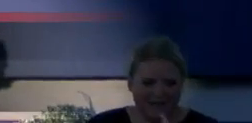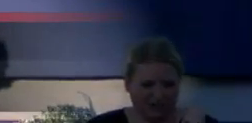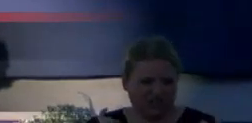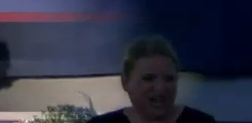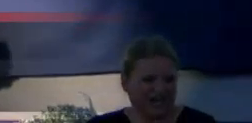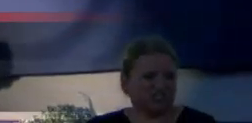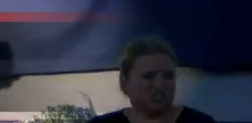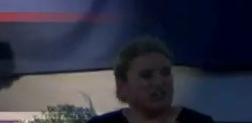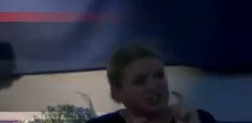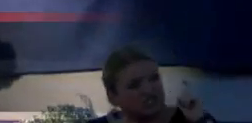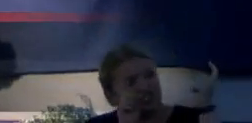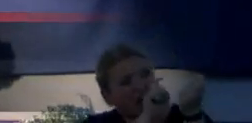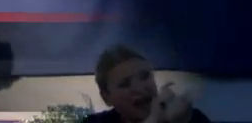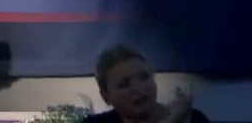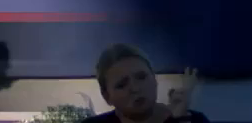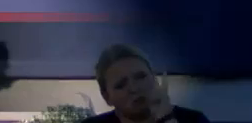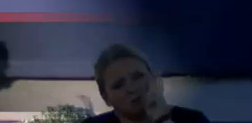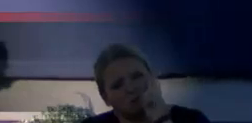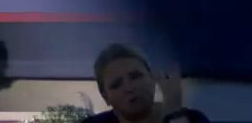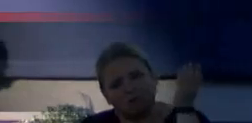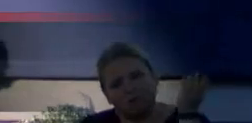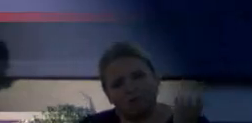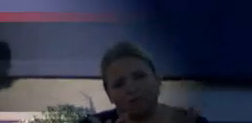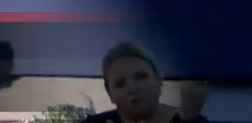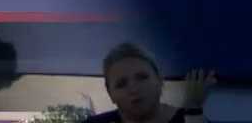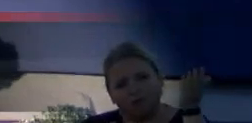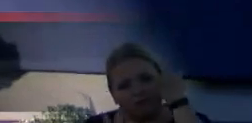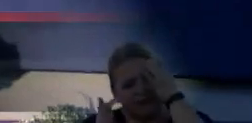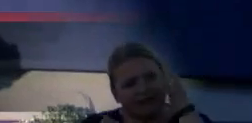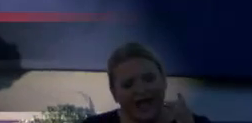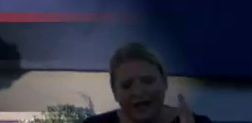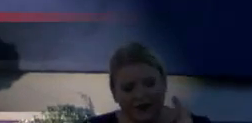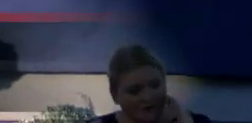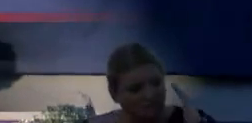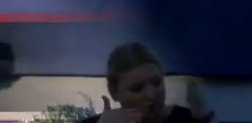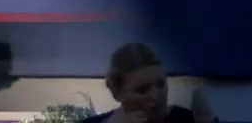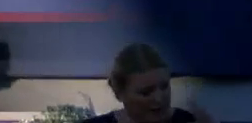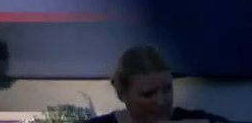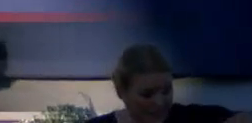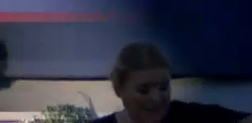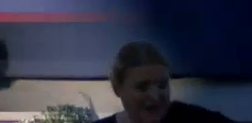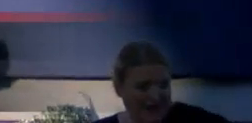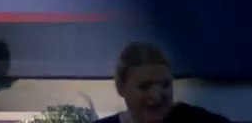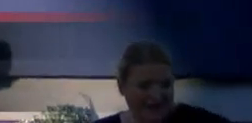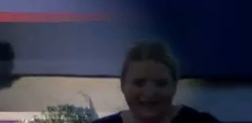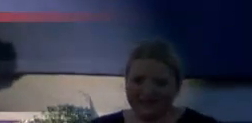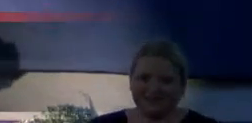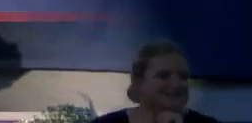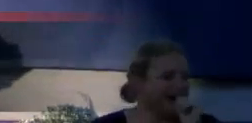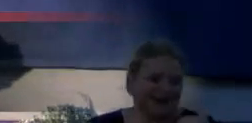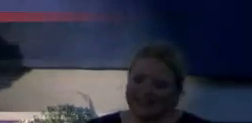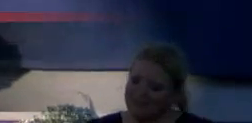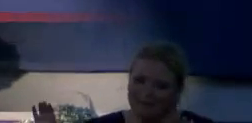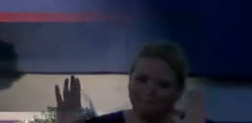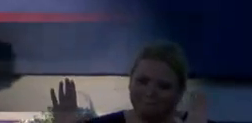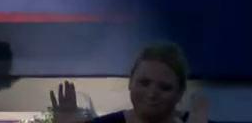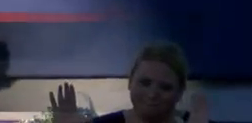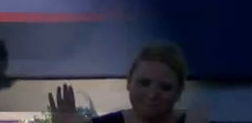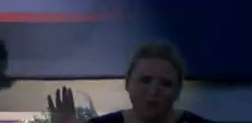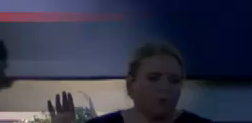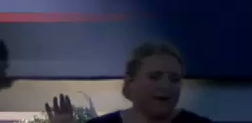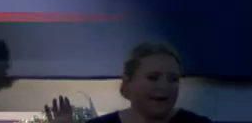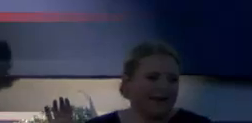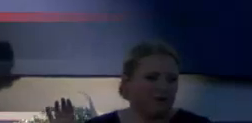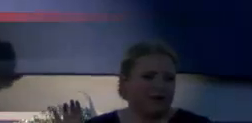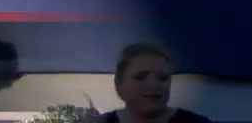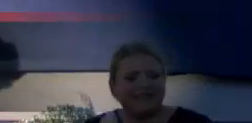give change the benefit of the doubt. When we choose to focus on what we have to gain from change instead of what we must give up. Then, with